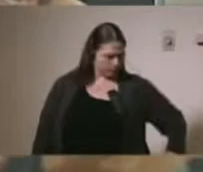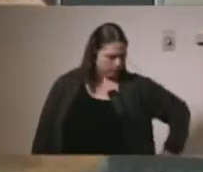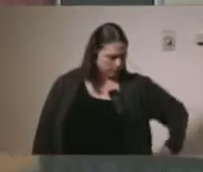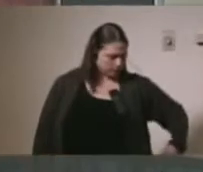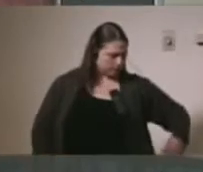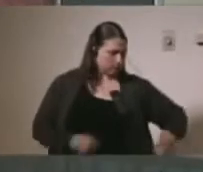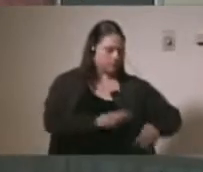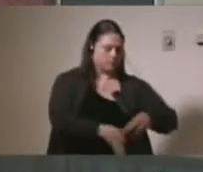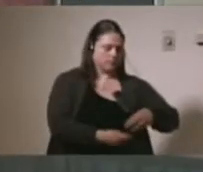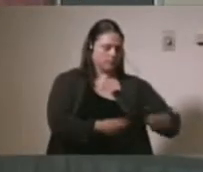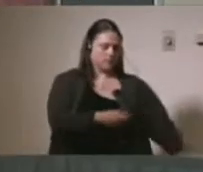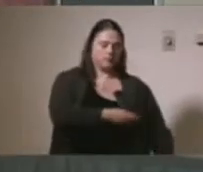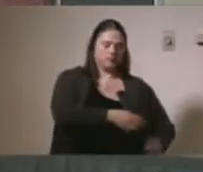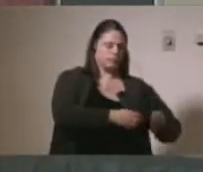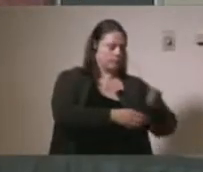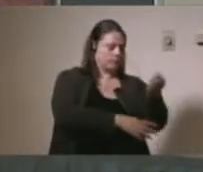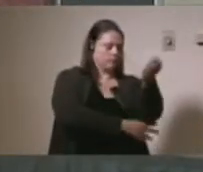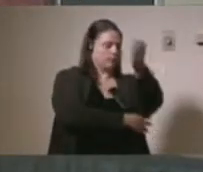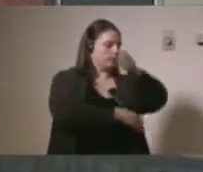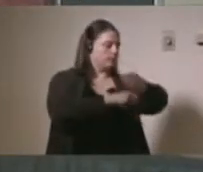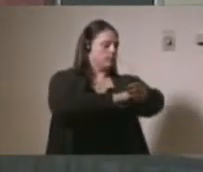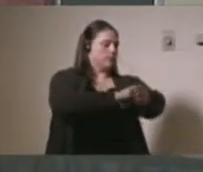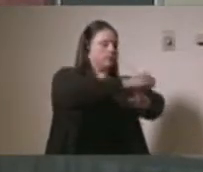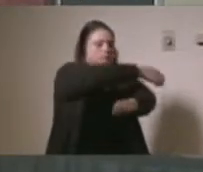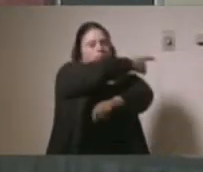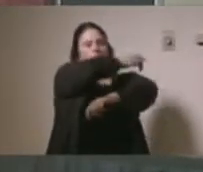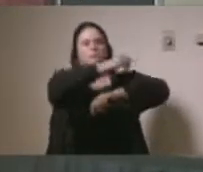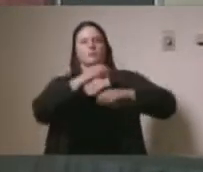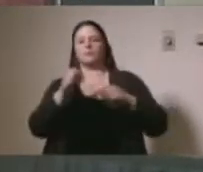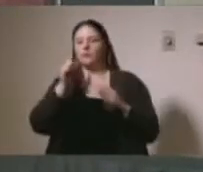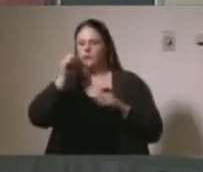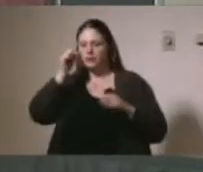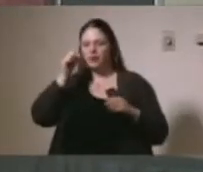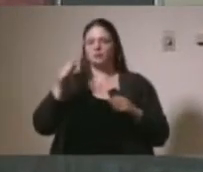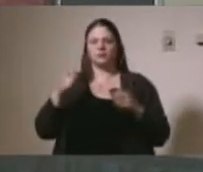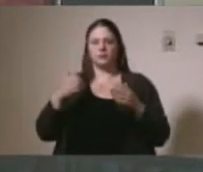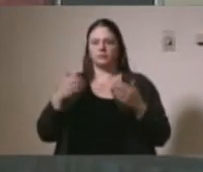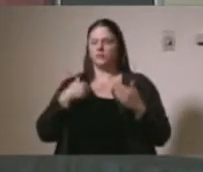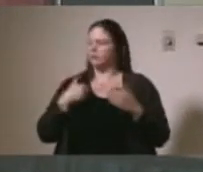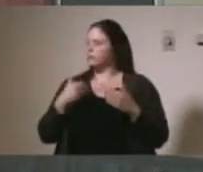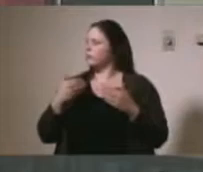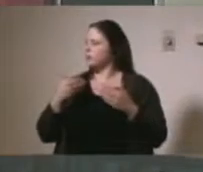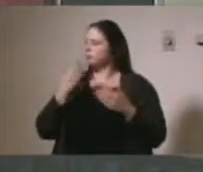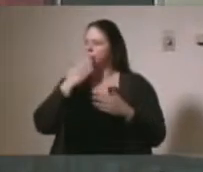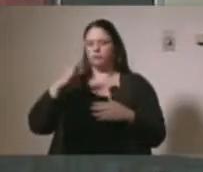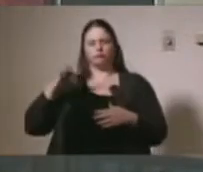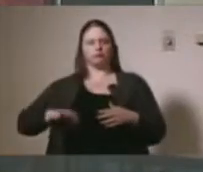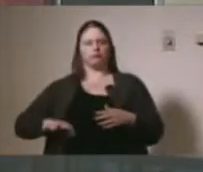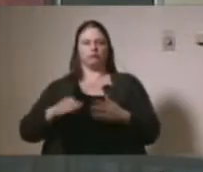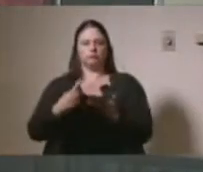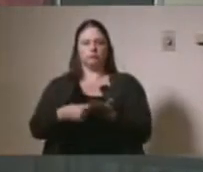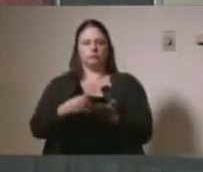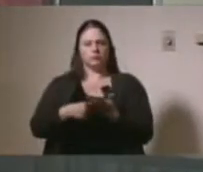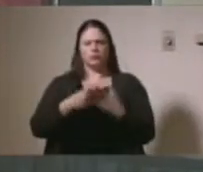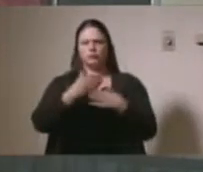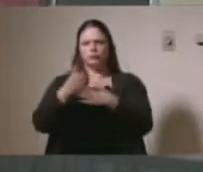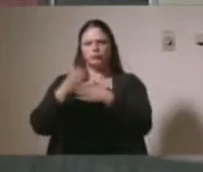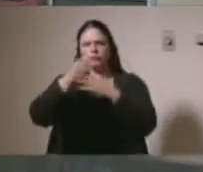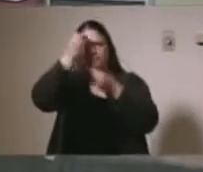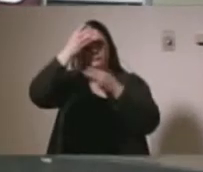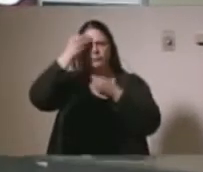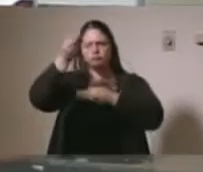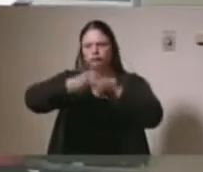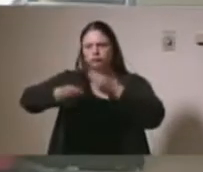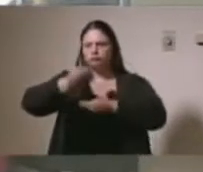Yesterday, I think we had a very fruitful day of discussions and sharing of information. One of the goals we